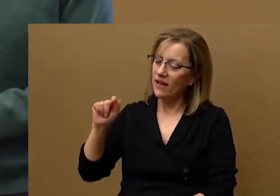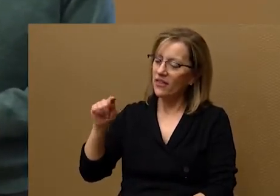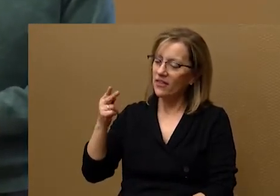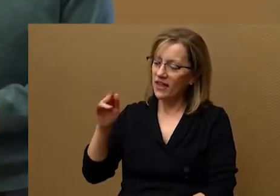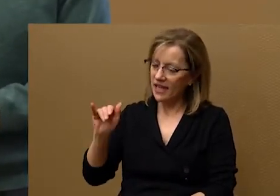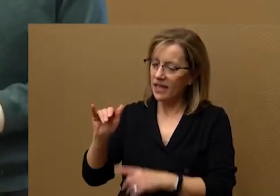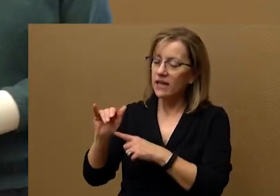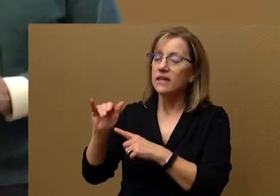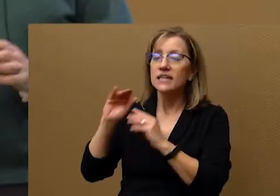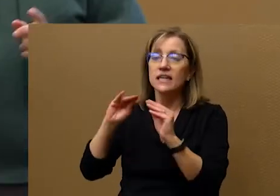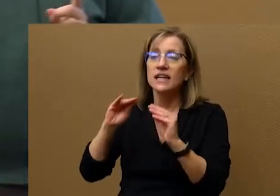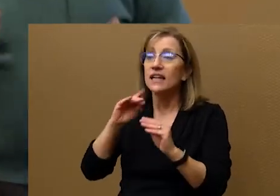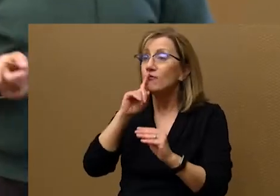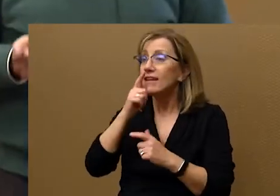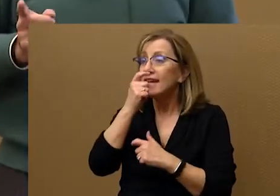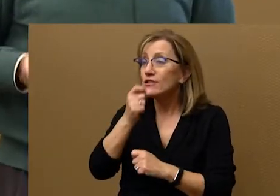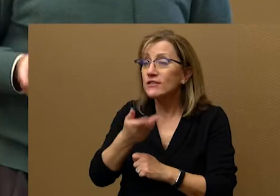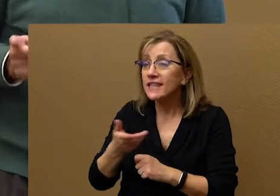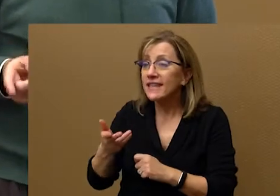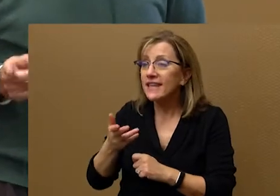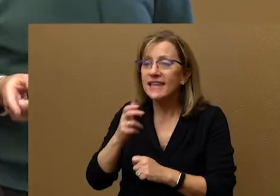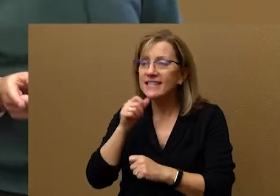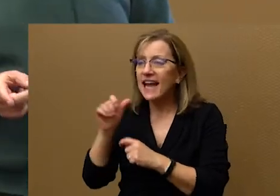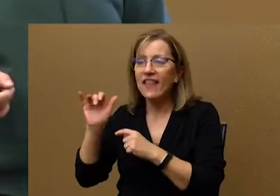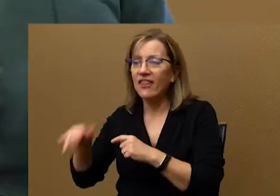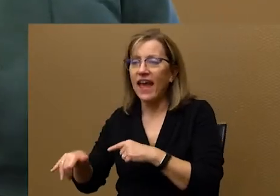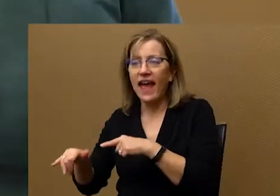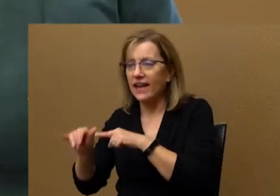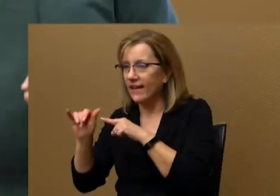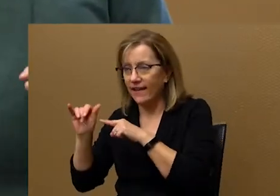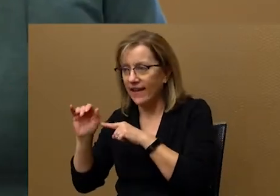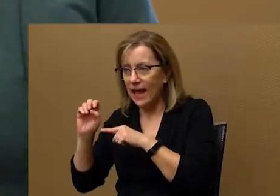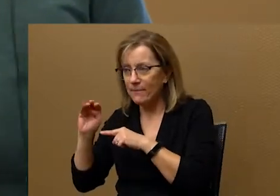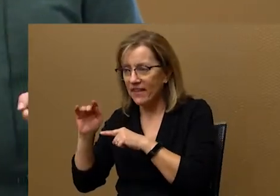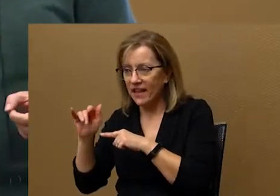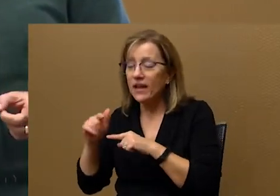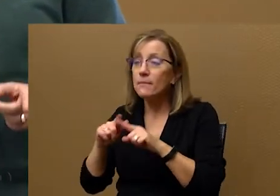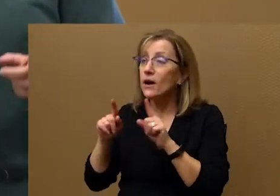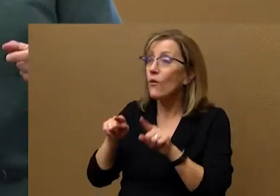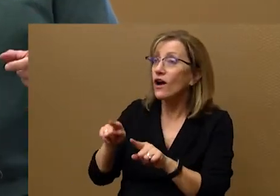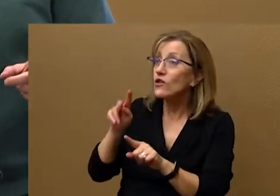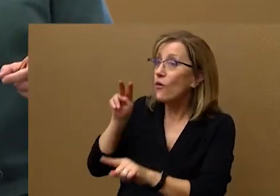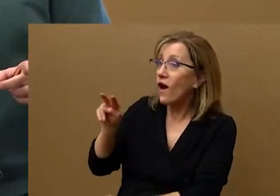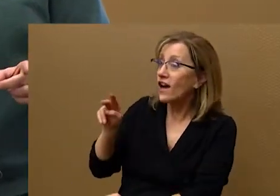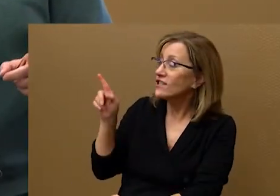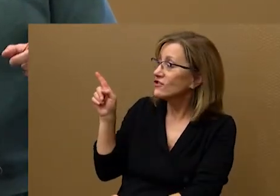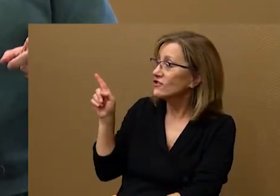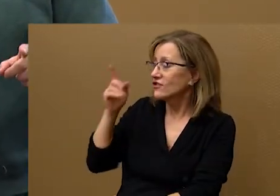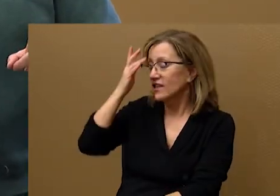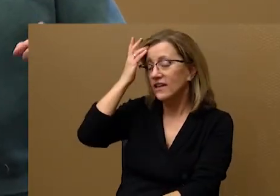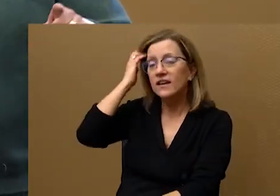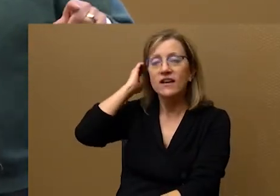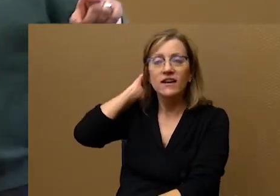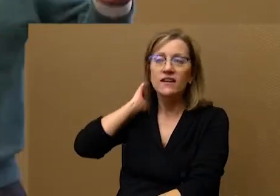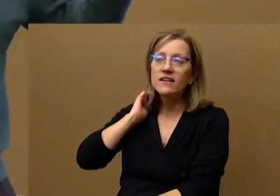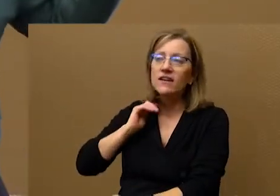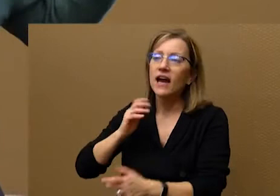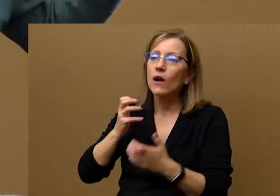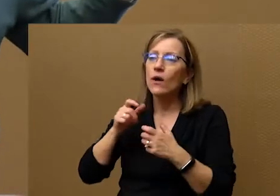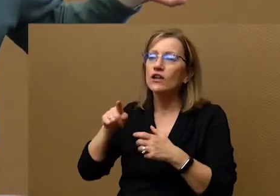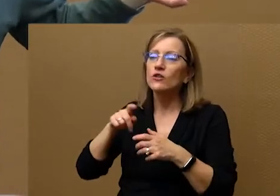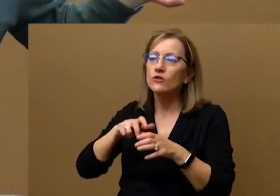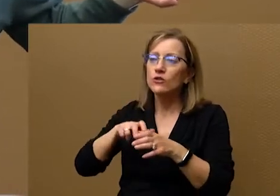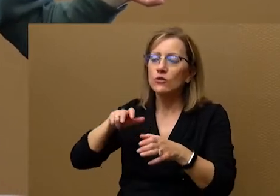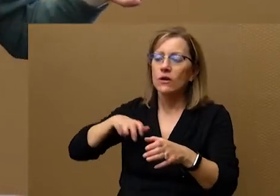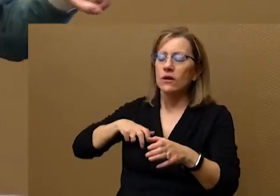the concept of empathy. But the really interesting thing about this clip is not that. What I want you to do is, as you watch